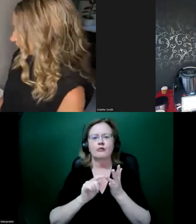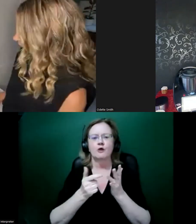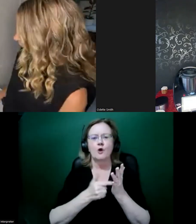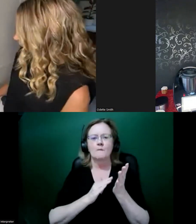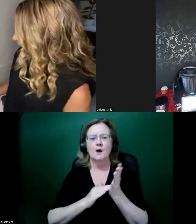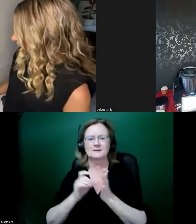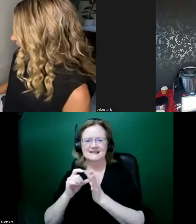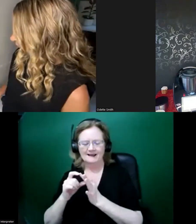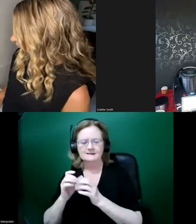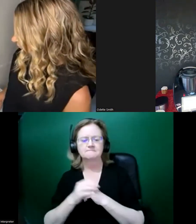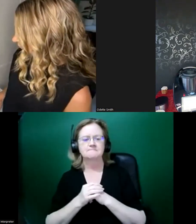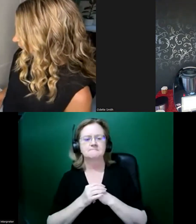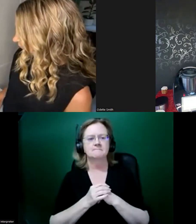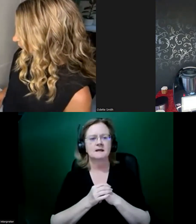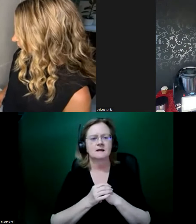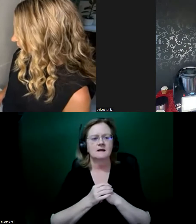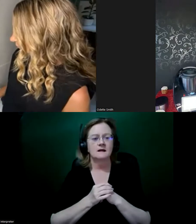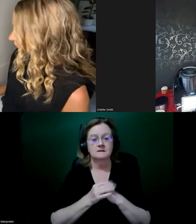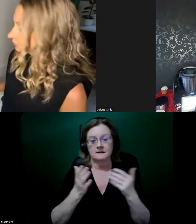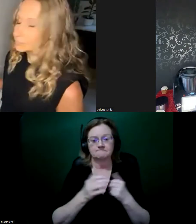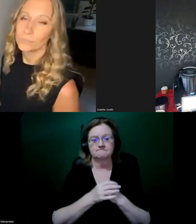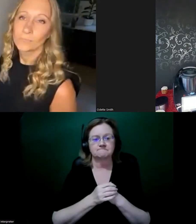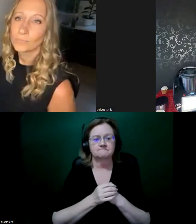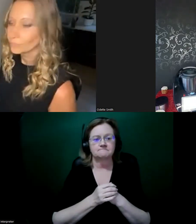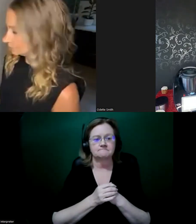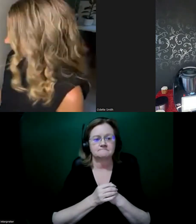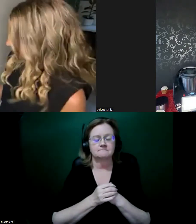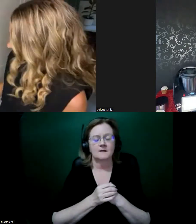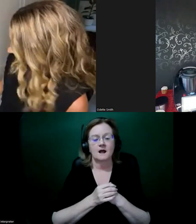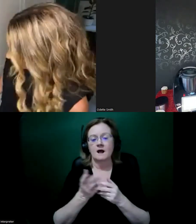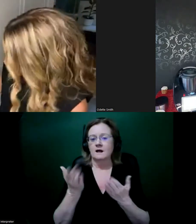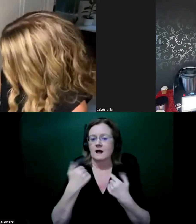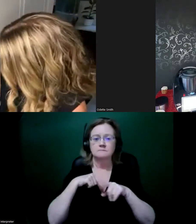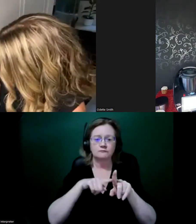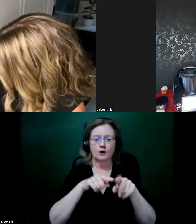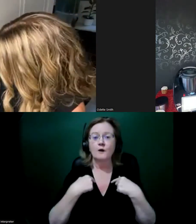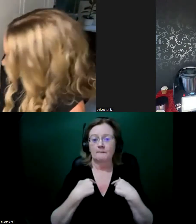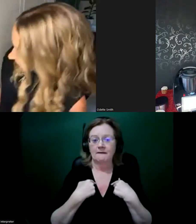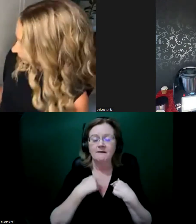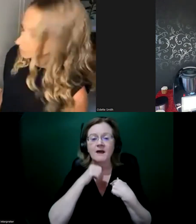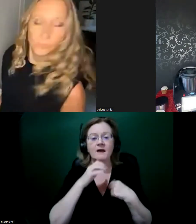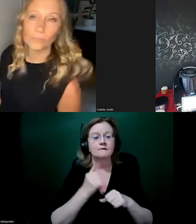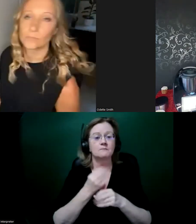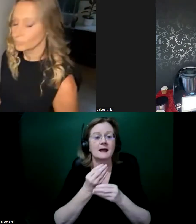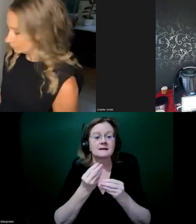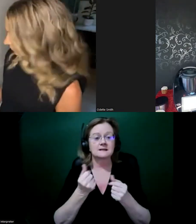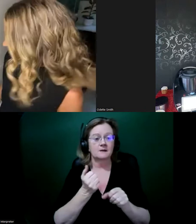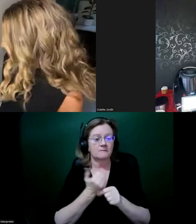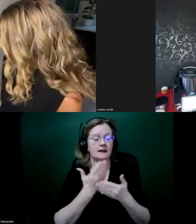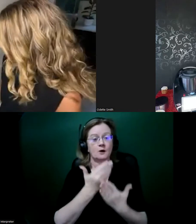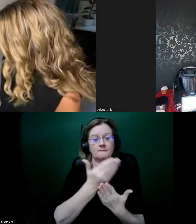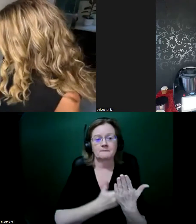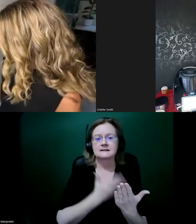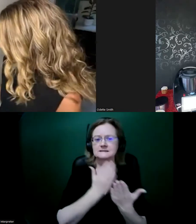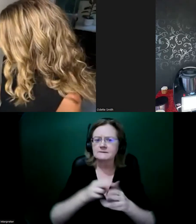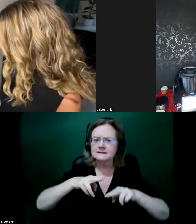Facebook. Yep. And yeah, come along and follow me, guys. And you know, if you make something that I've made on my page, definitely